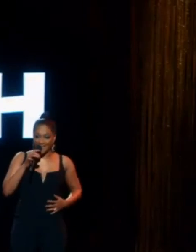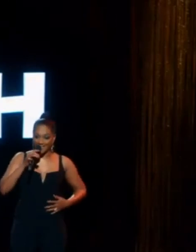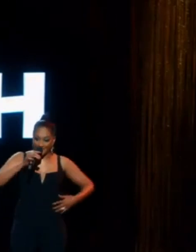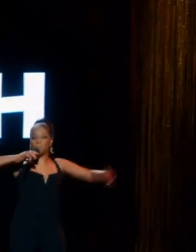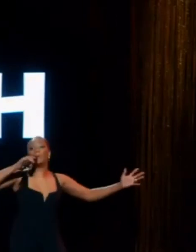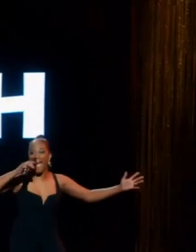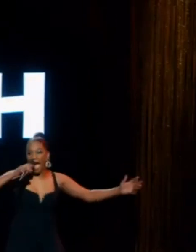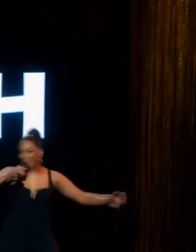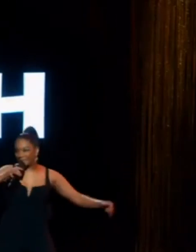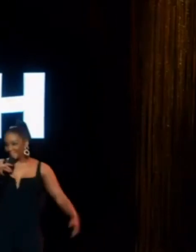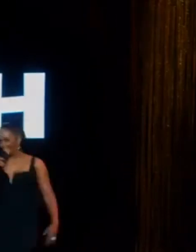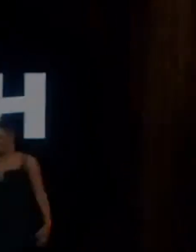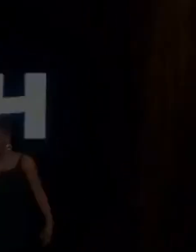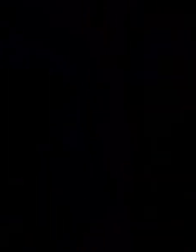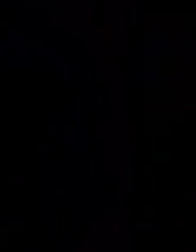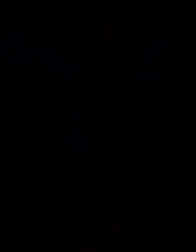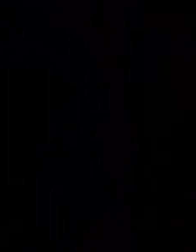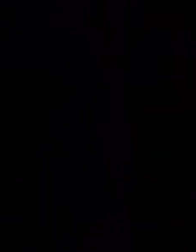gas station, and booyah!